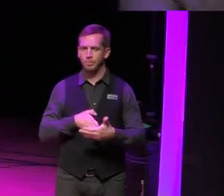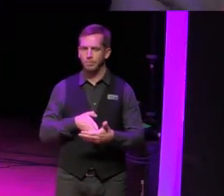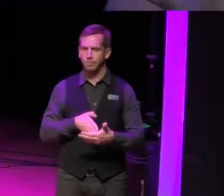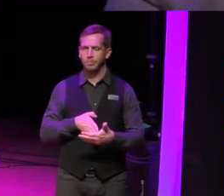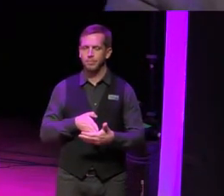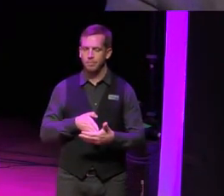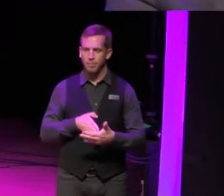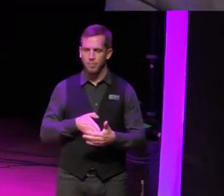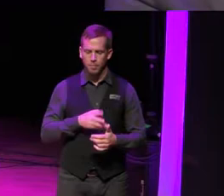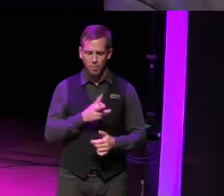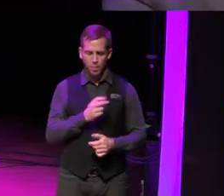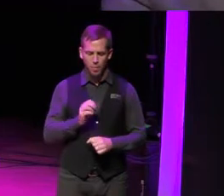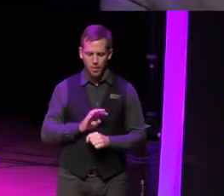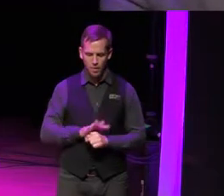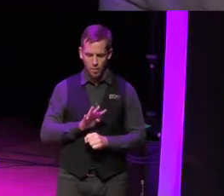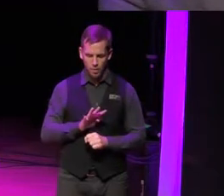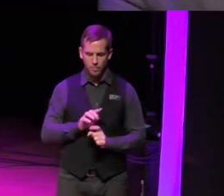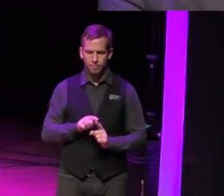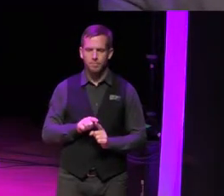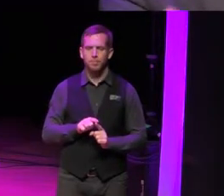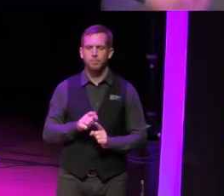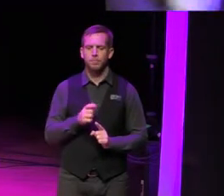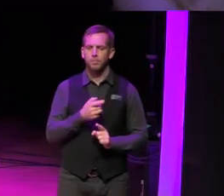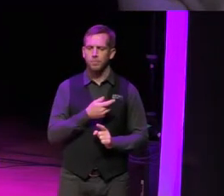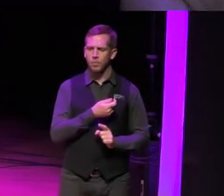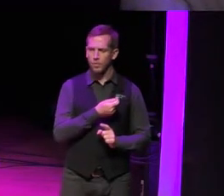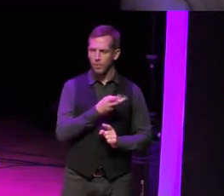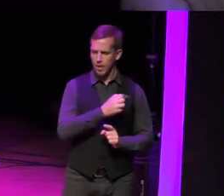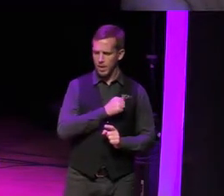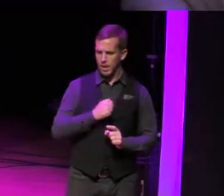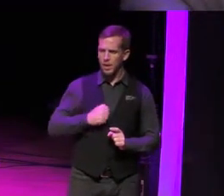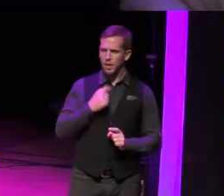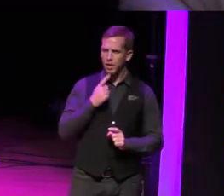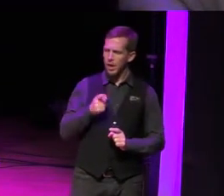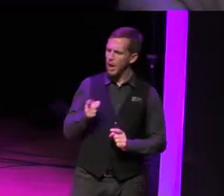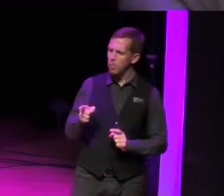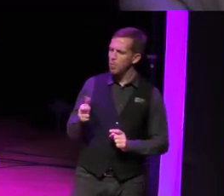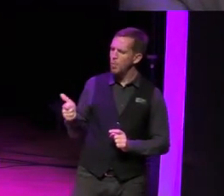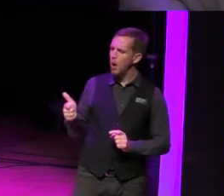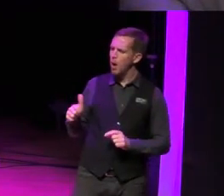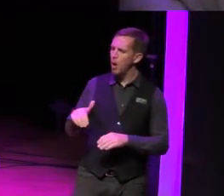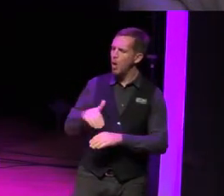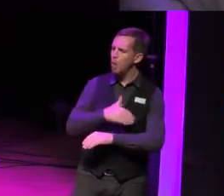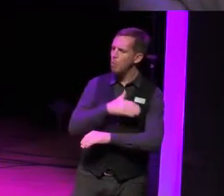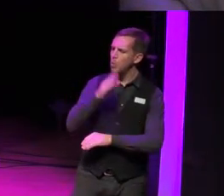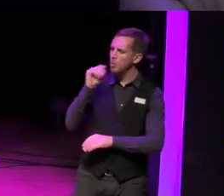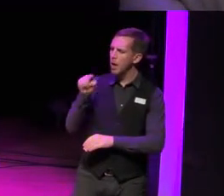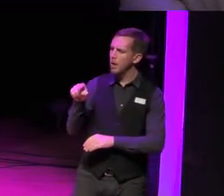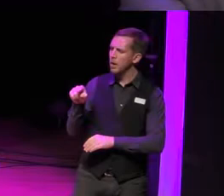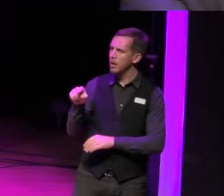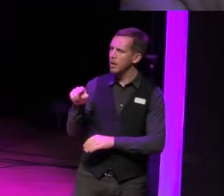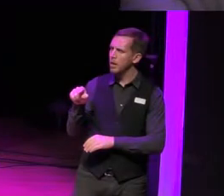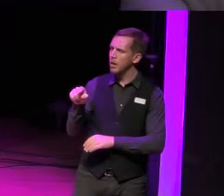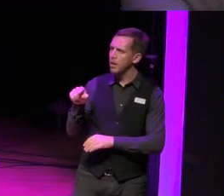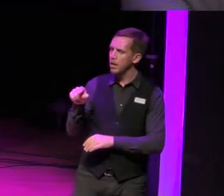2014, some people in government started saying, no, but you are an ombudsman. We shouldn't